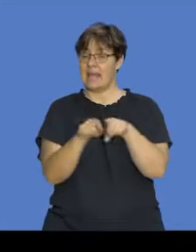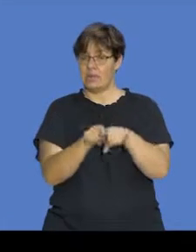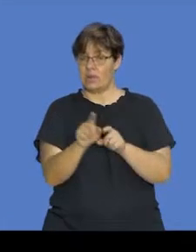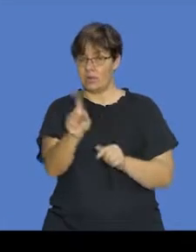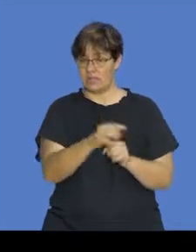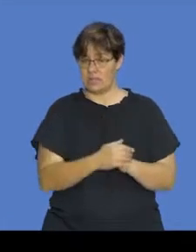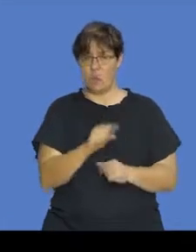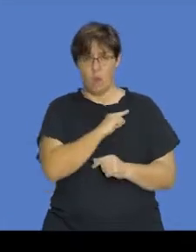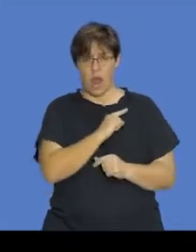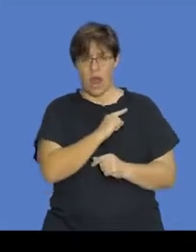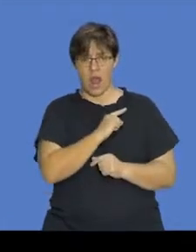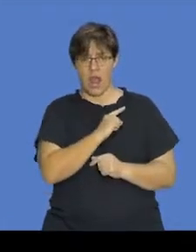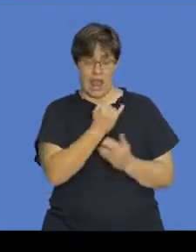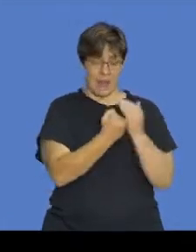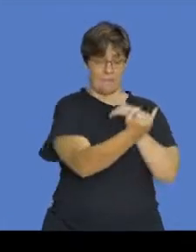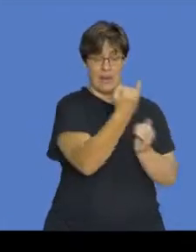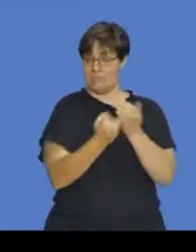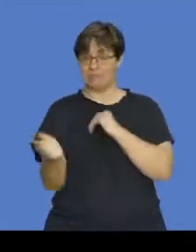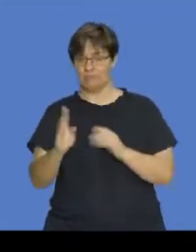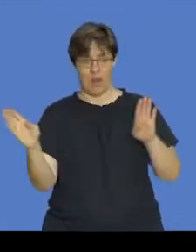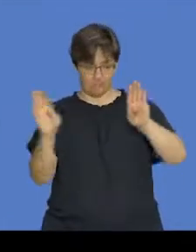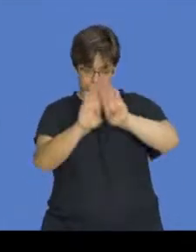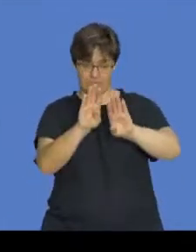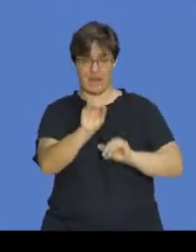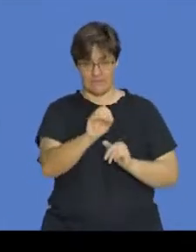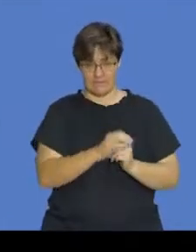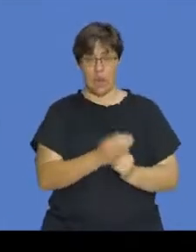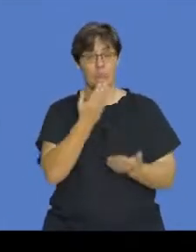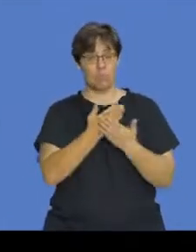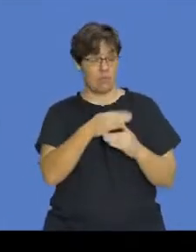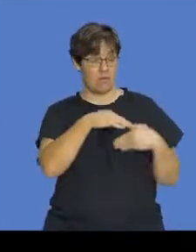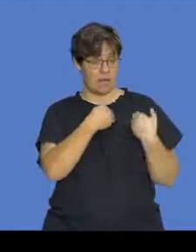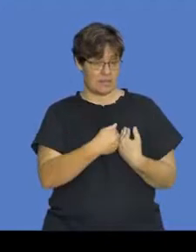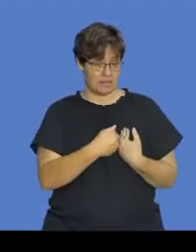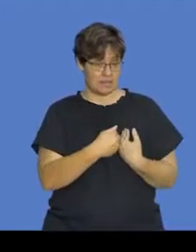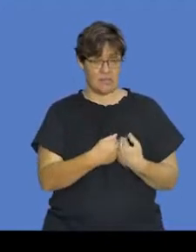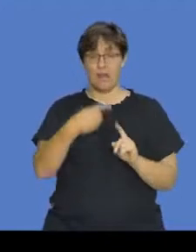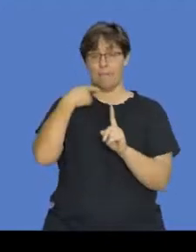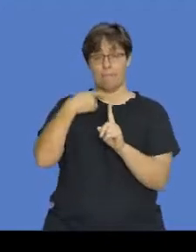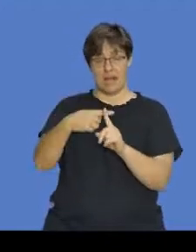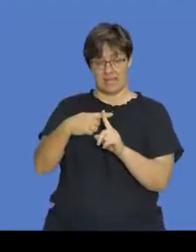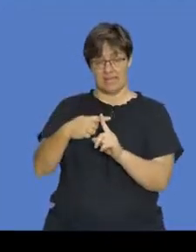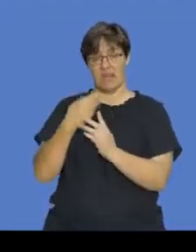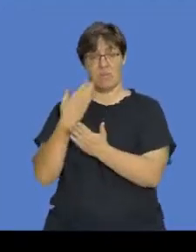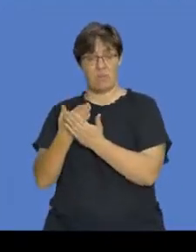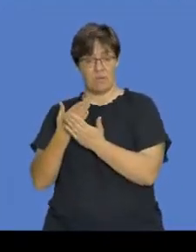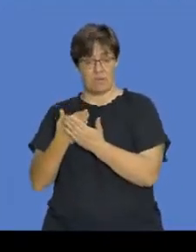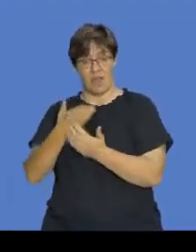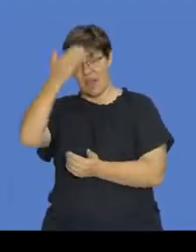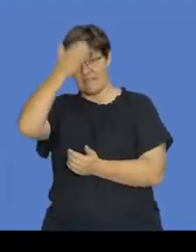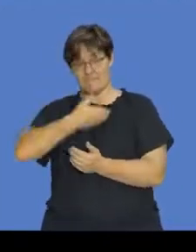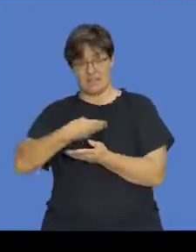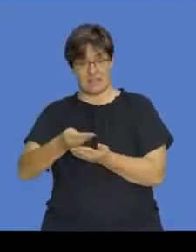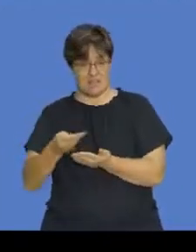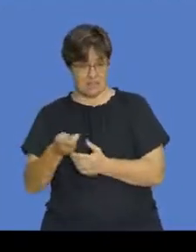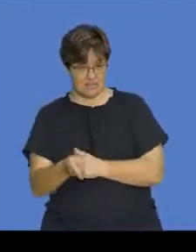because it's not mutually exclusive, we recognize it's the probability of the heart plus the probability of the face